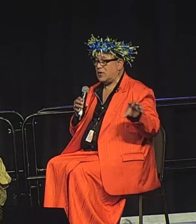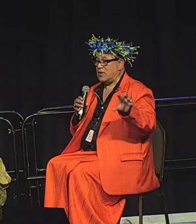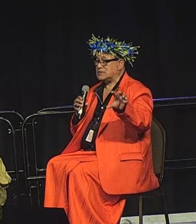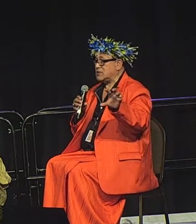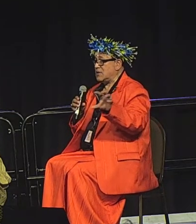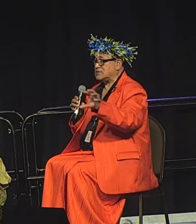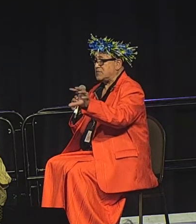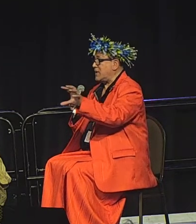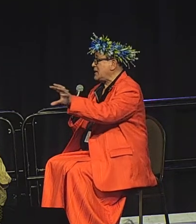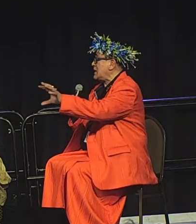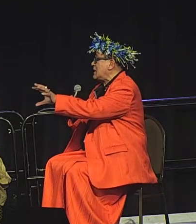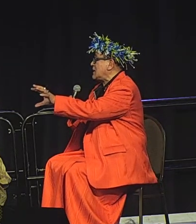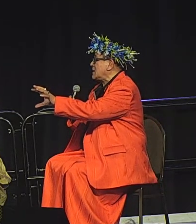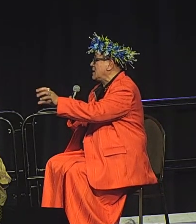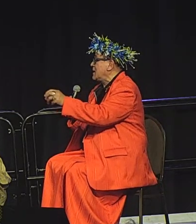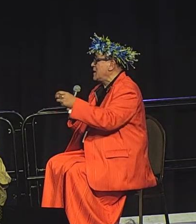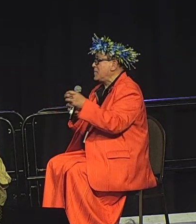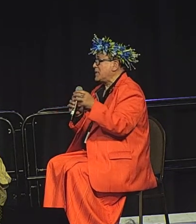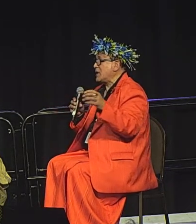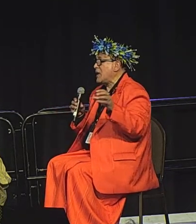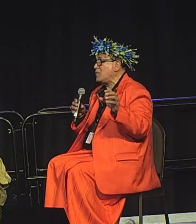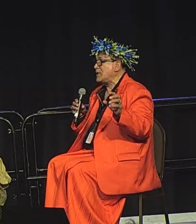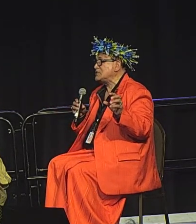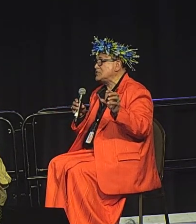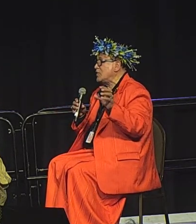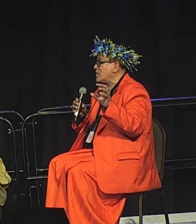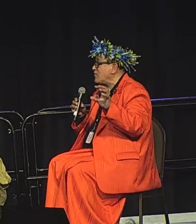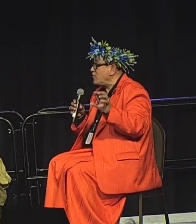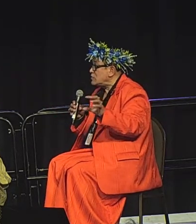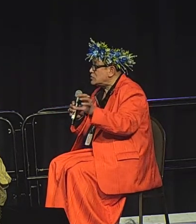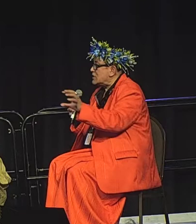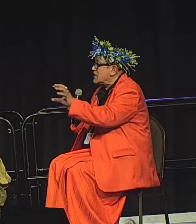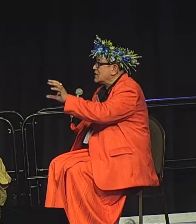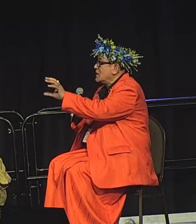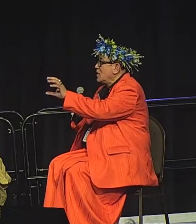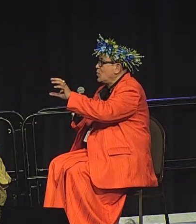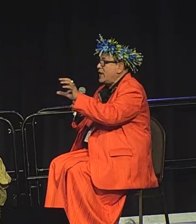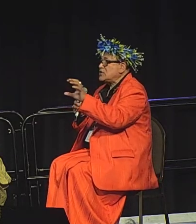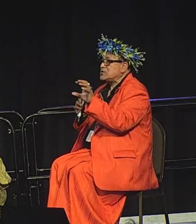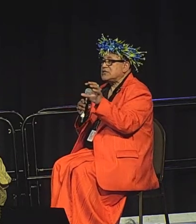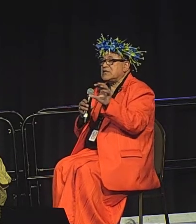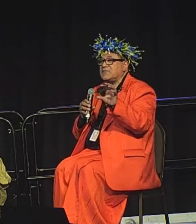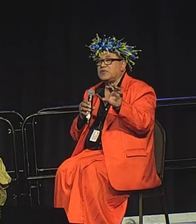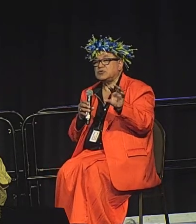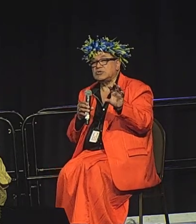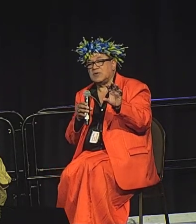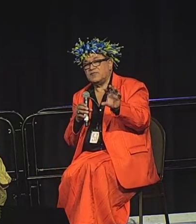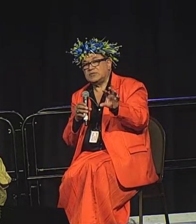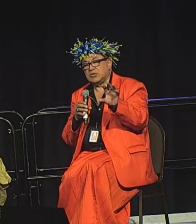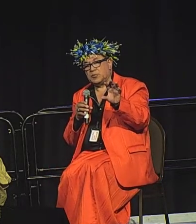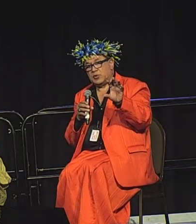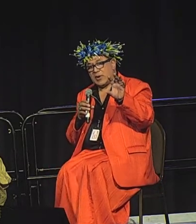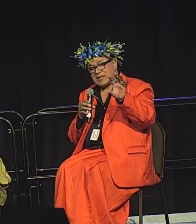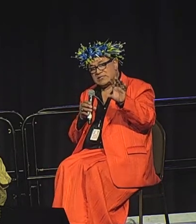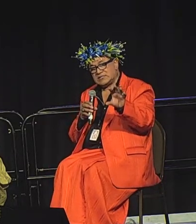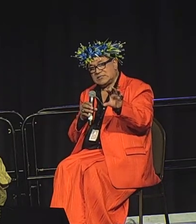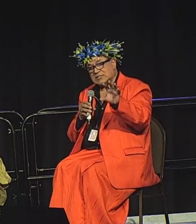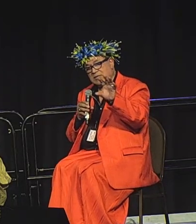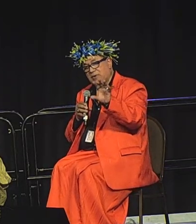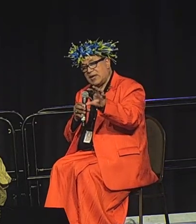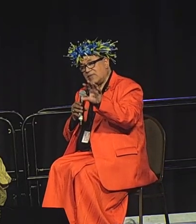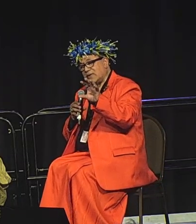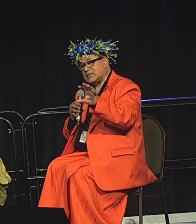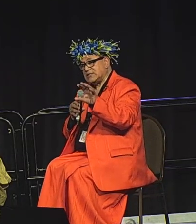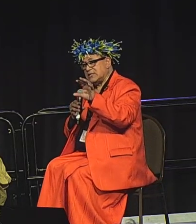that's got to have lots and lots of money in it but I want to know the future where do you see the future of interpreter